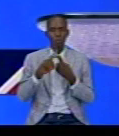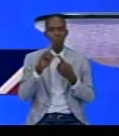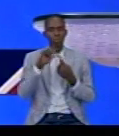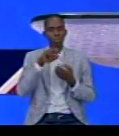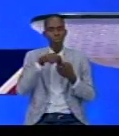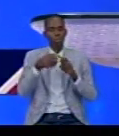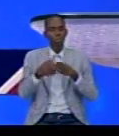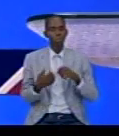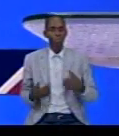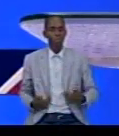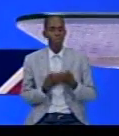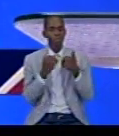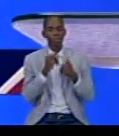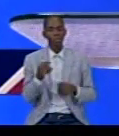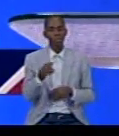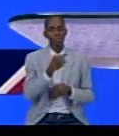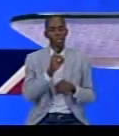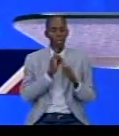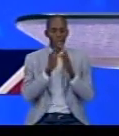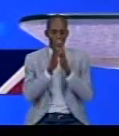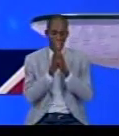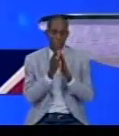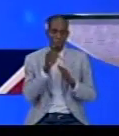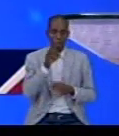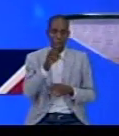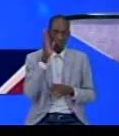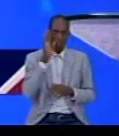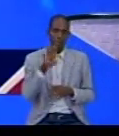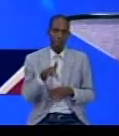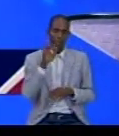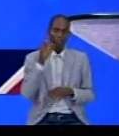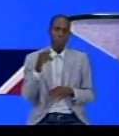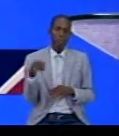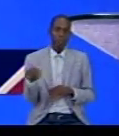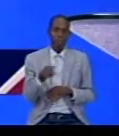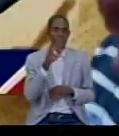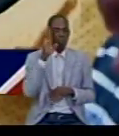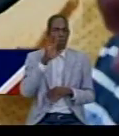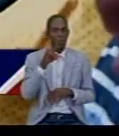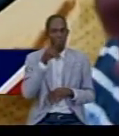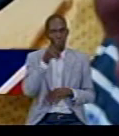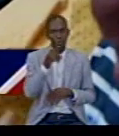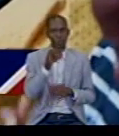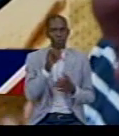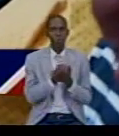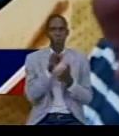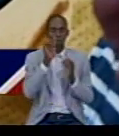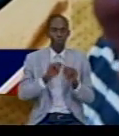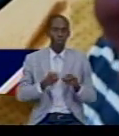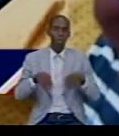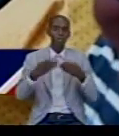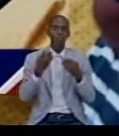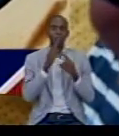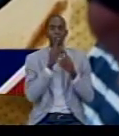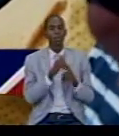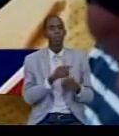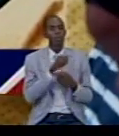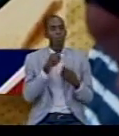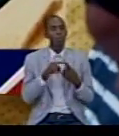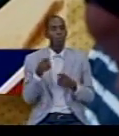problems confronting them, I pray they will find you, that you can supply the answer. When they're looking